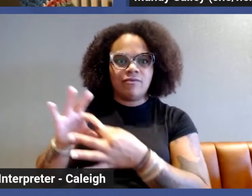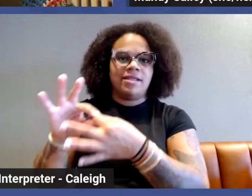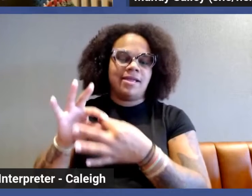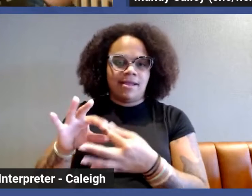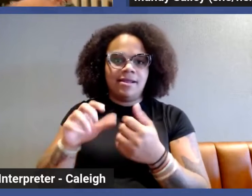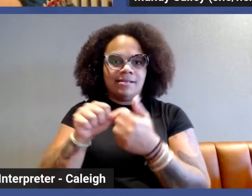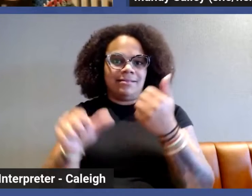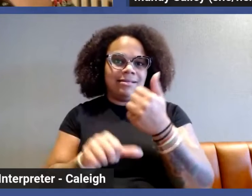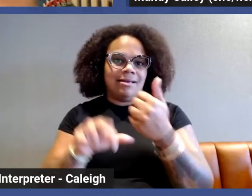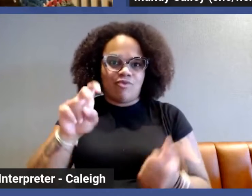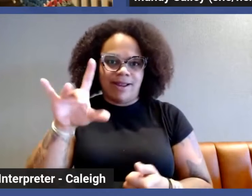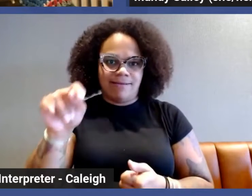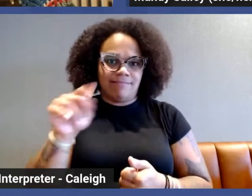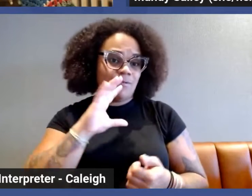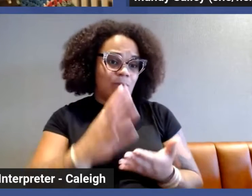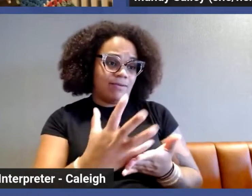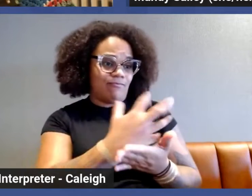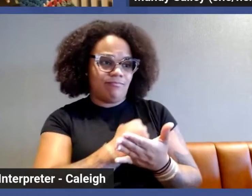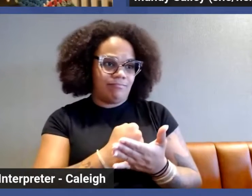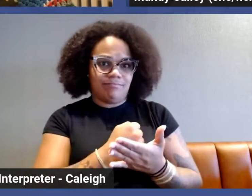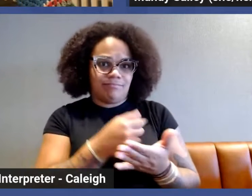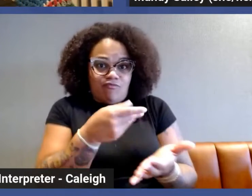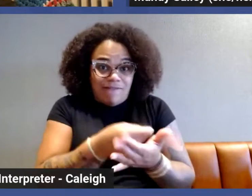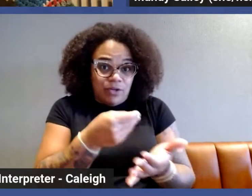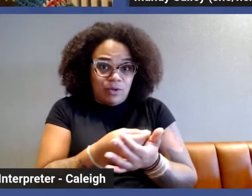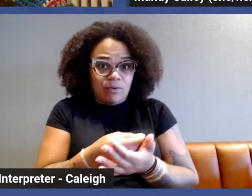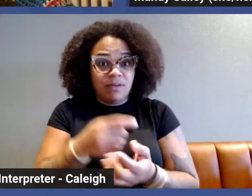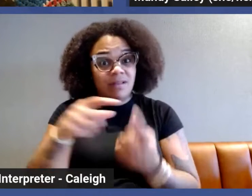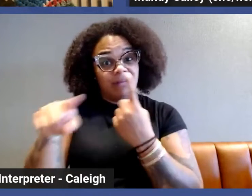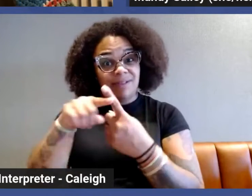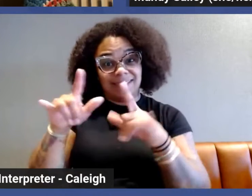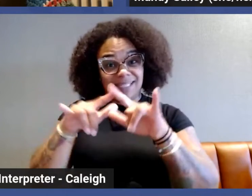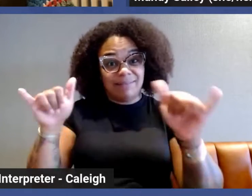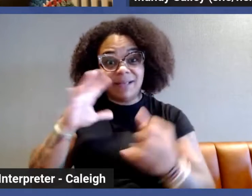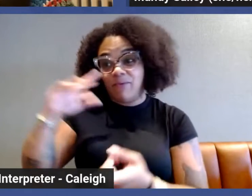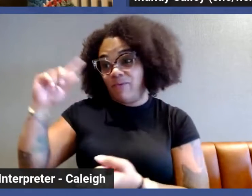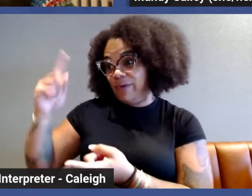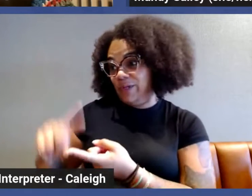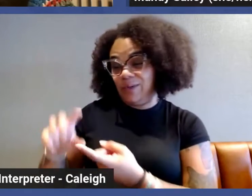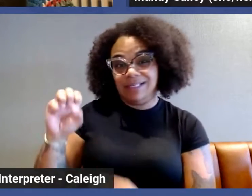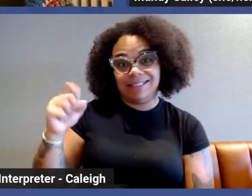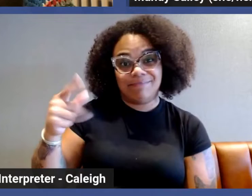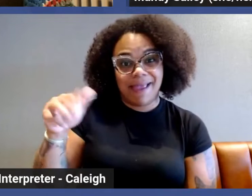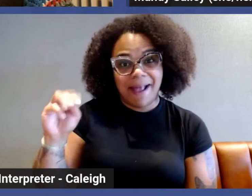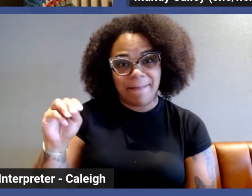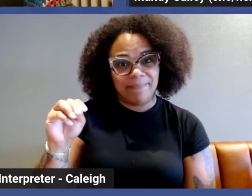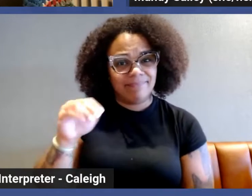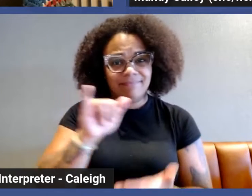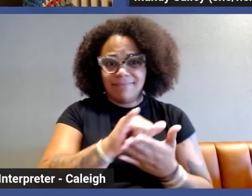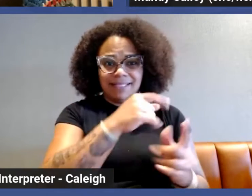revenue, minimize spam. It's a win-win. Then just more kind of generally